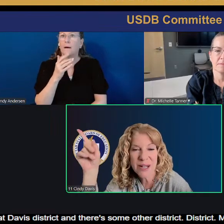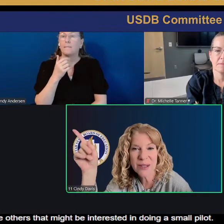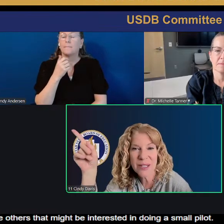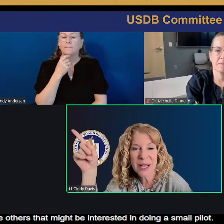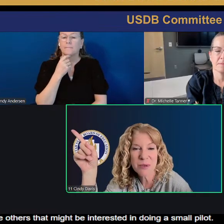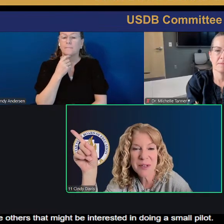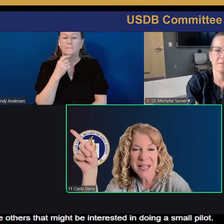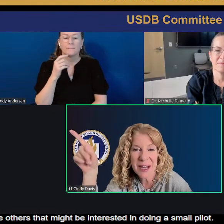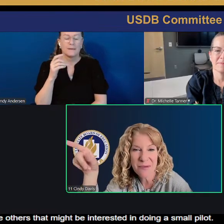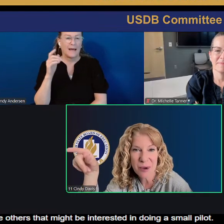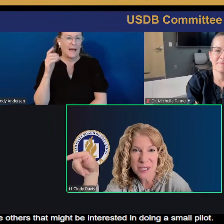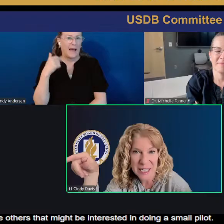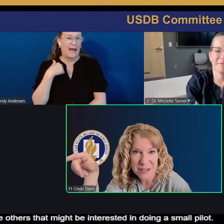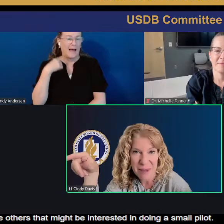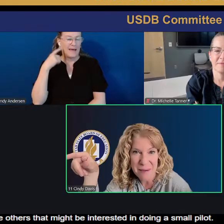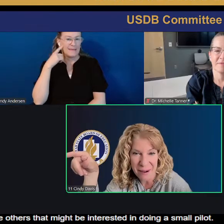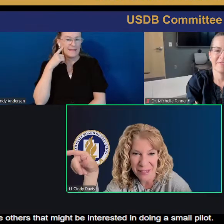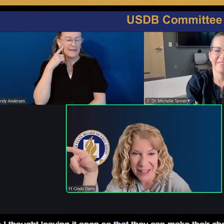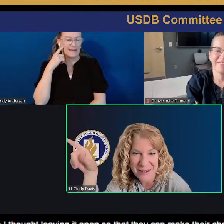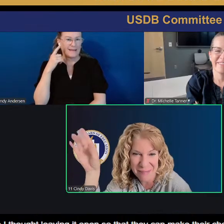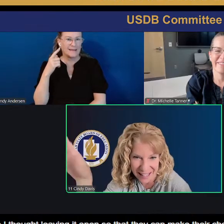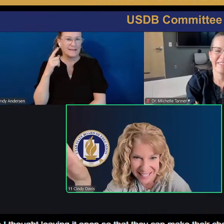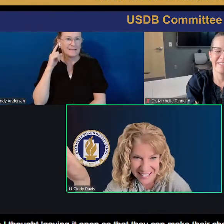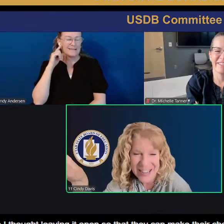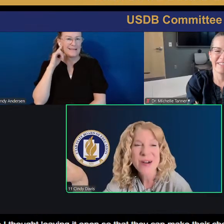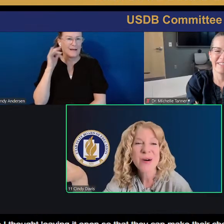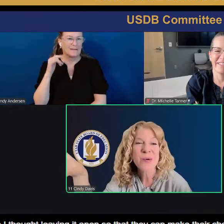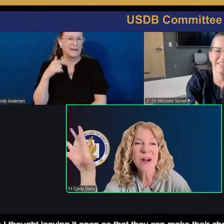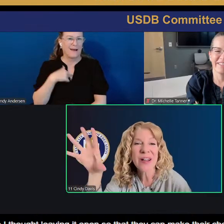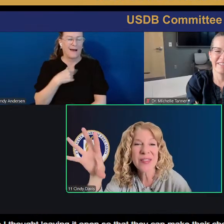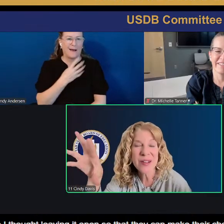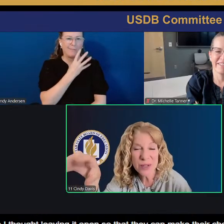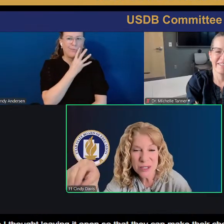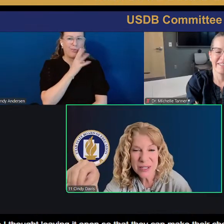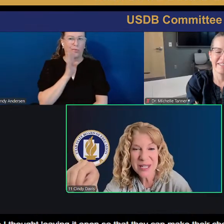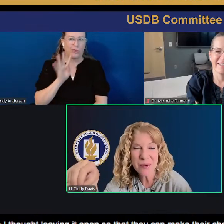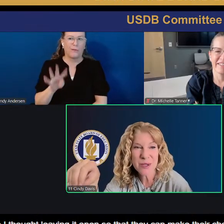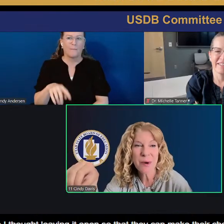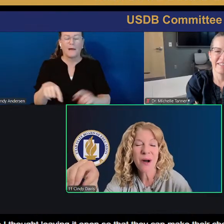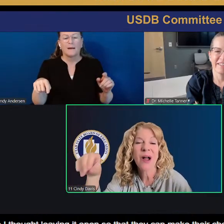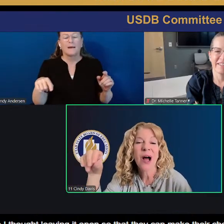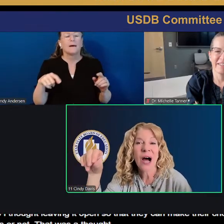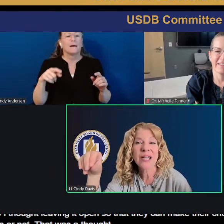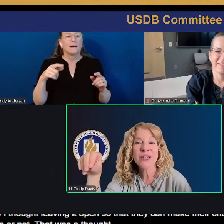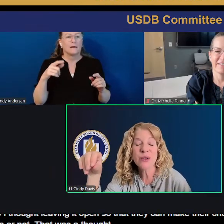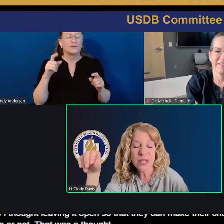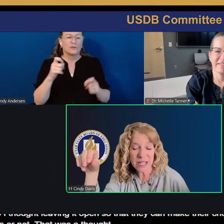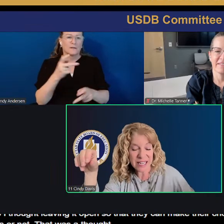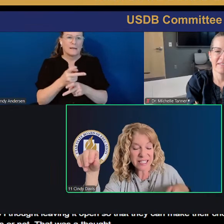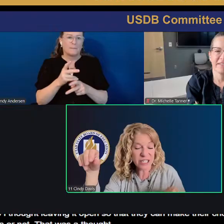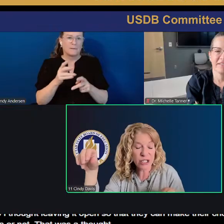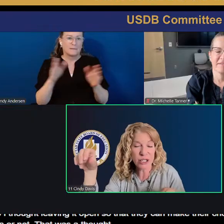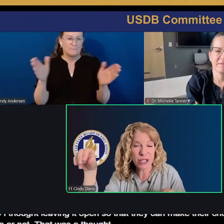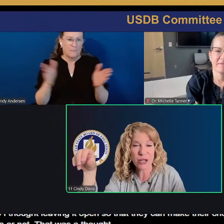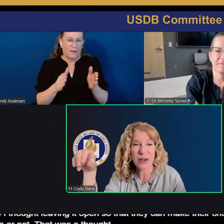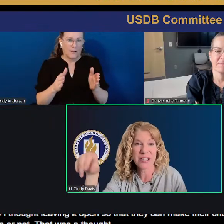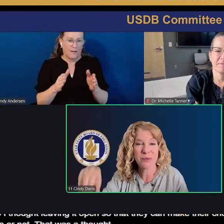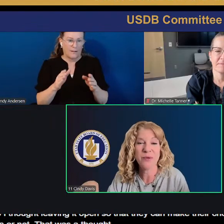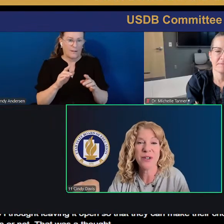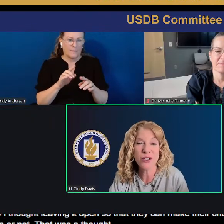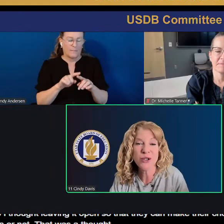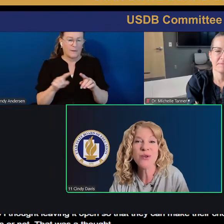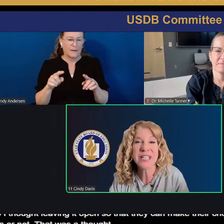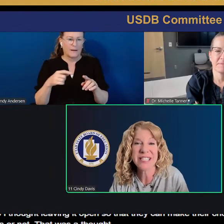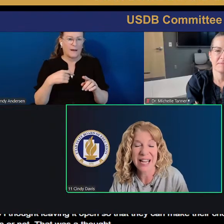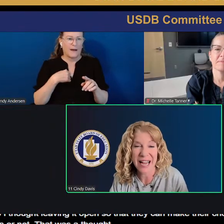it will sound like I'm speaking out of both sides of my mouth, but while I think we should keep it small, I do think in addition to